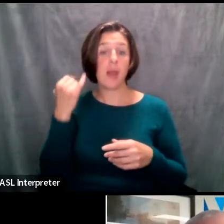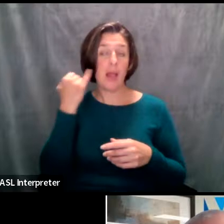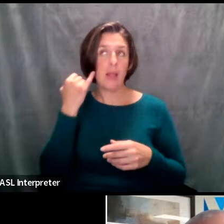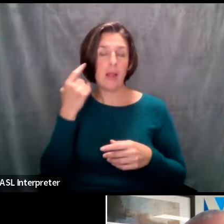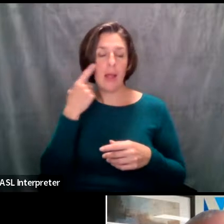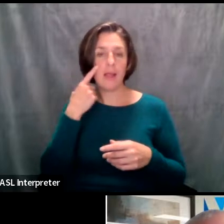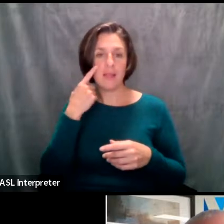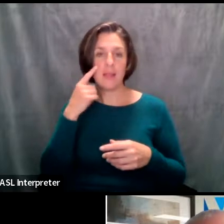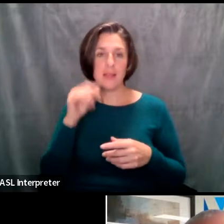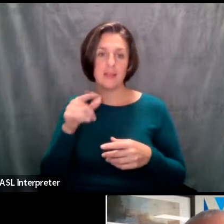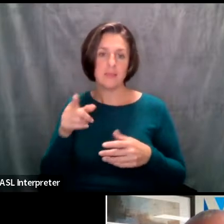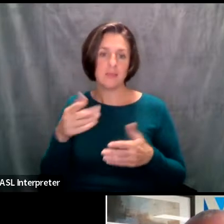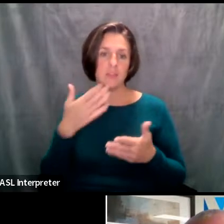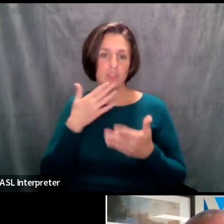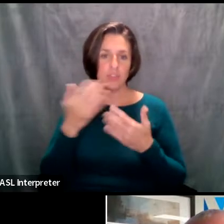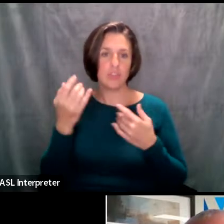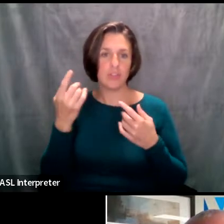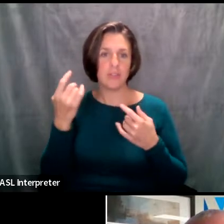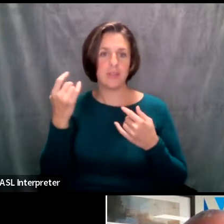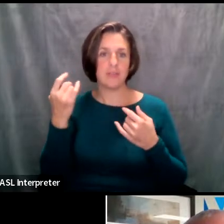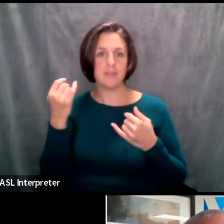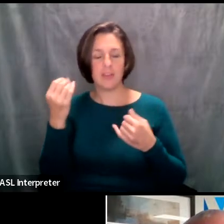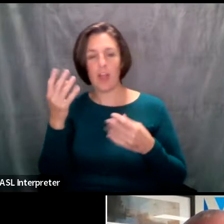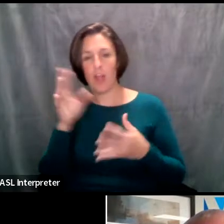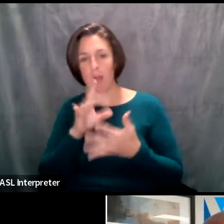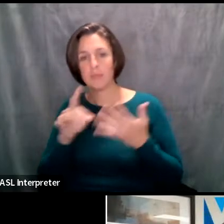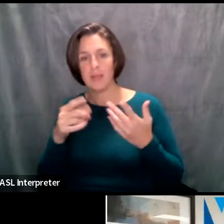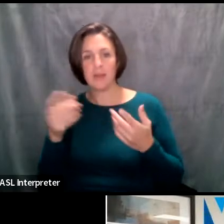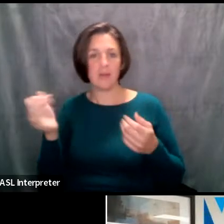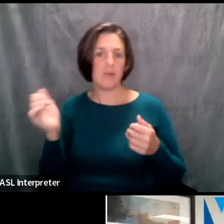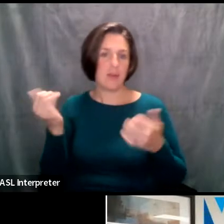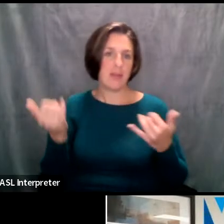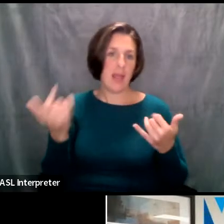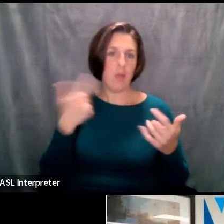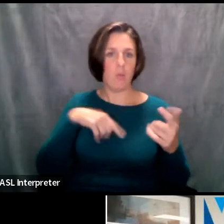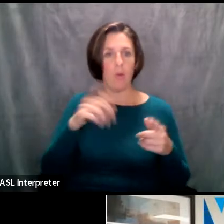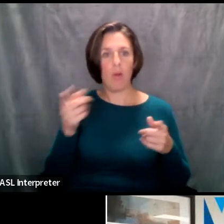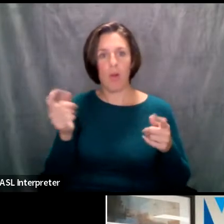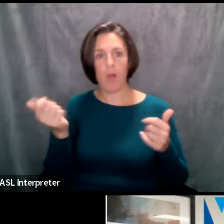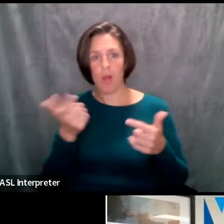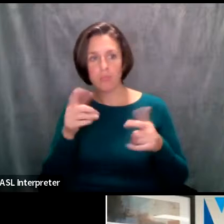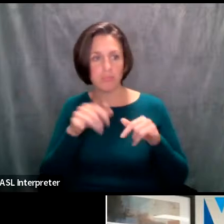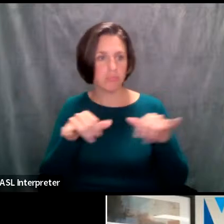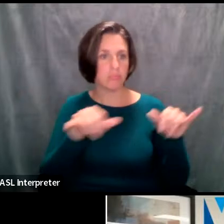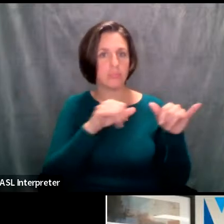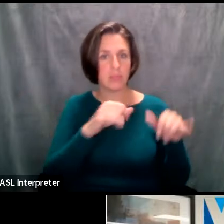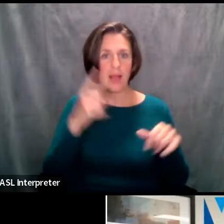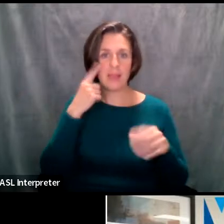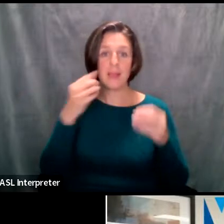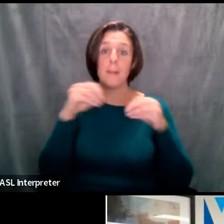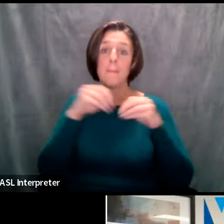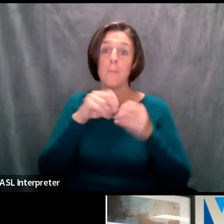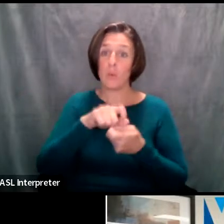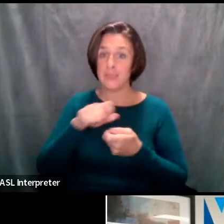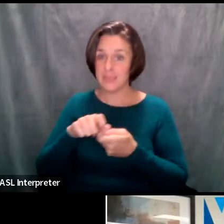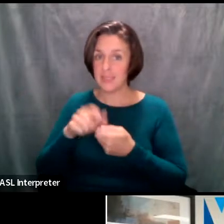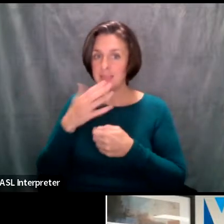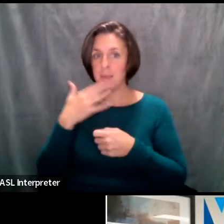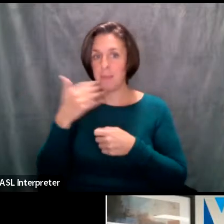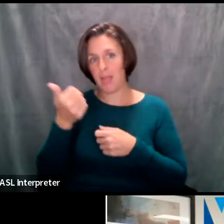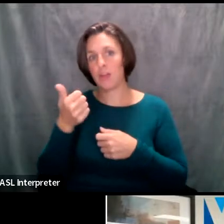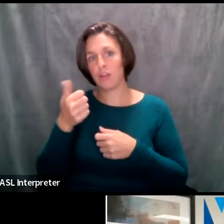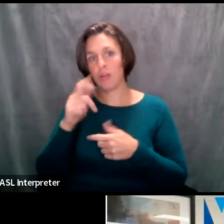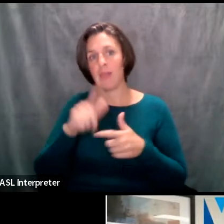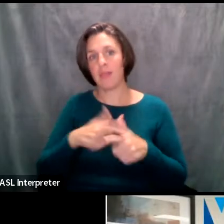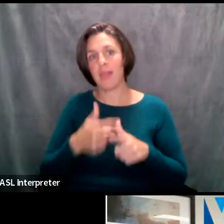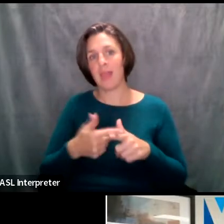think now that we're all in consensus, I think that's the direction you want to go in. I think it's more detailed is Yeah. better, you know, Yeah. because we can decide, you